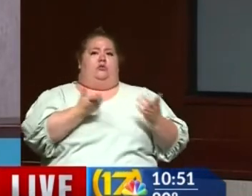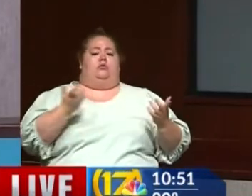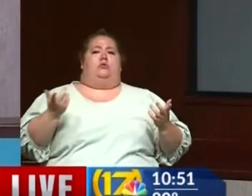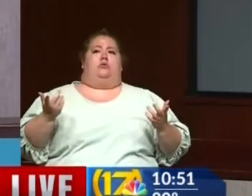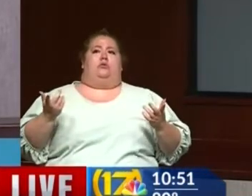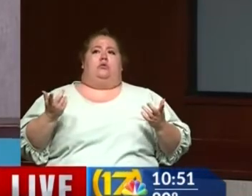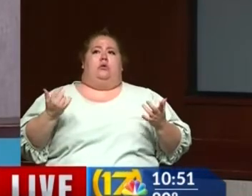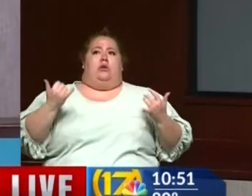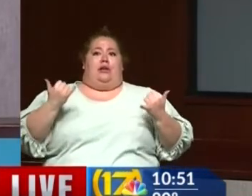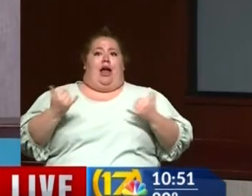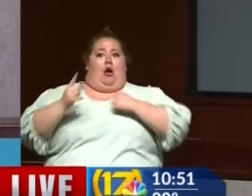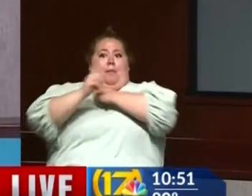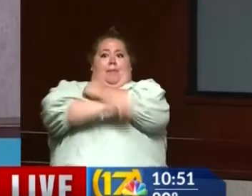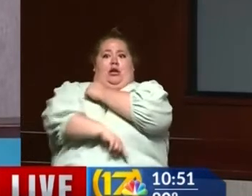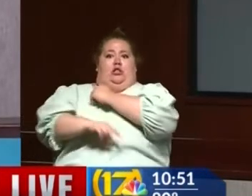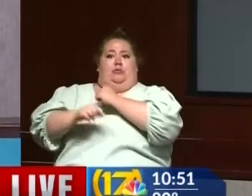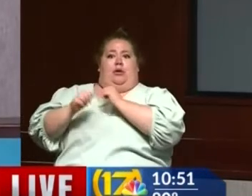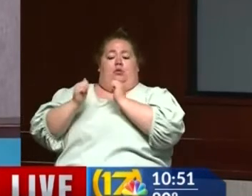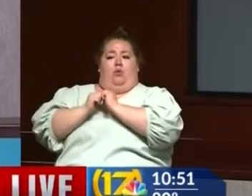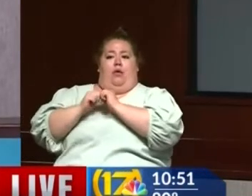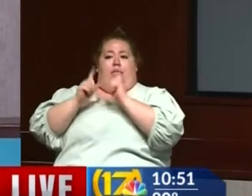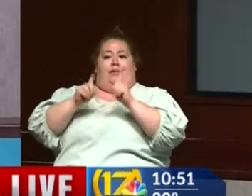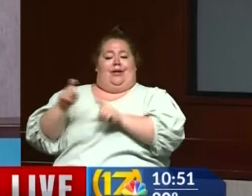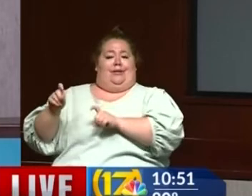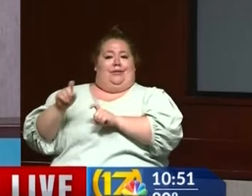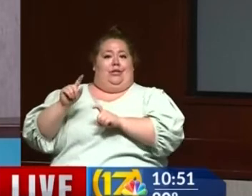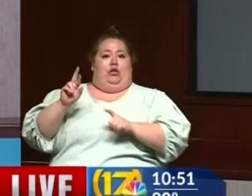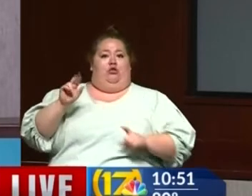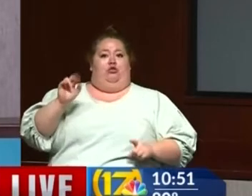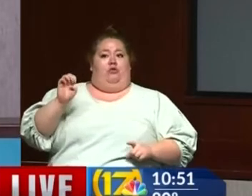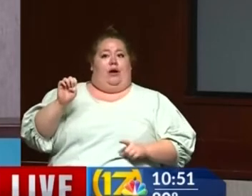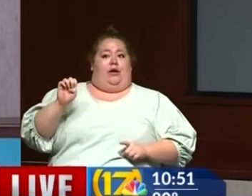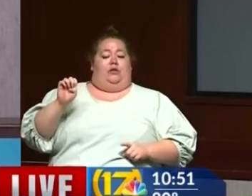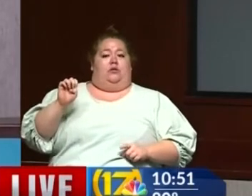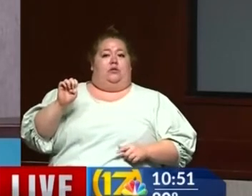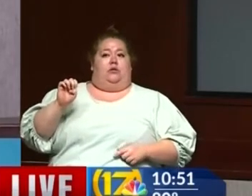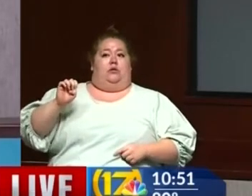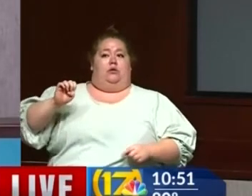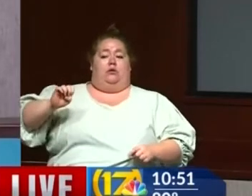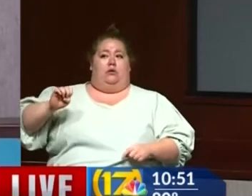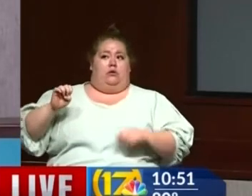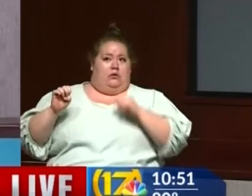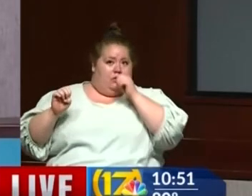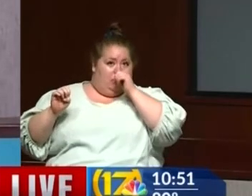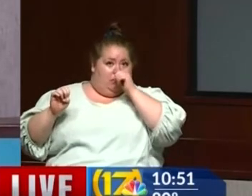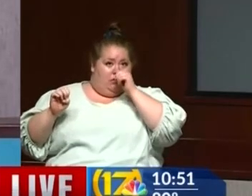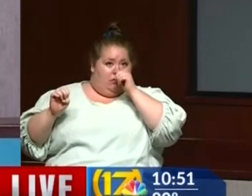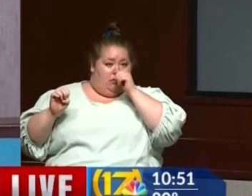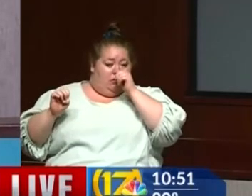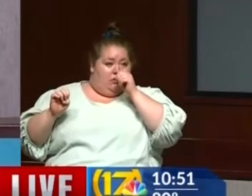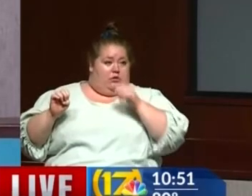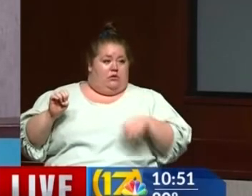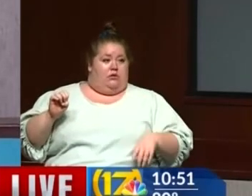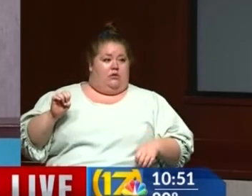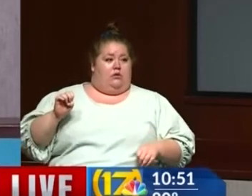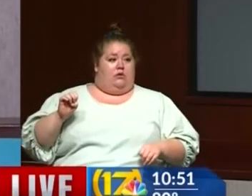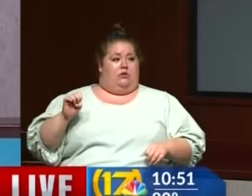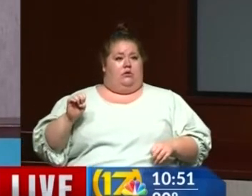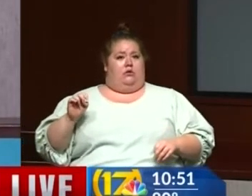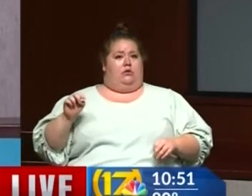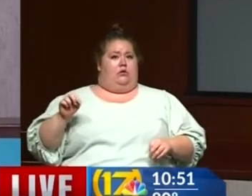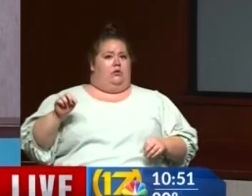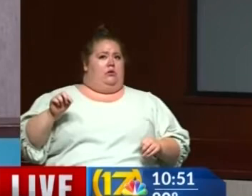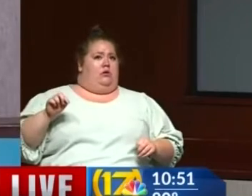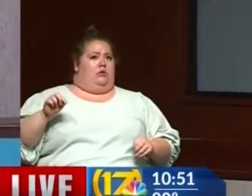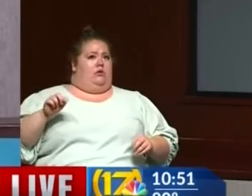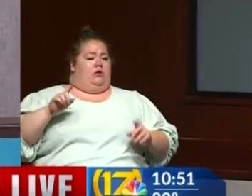of the testing rates, whether that has kind of changed the incentives for people or for county health officials to go and encourage people to get